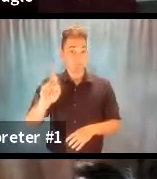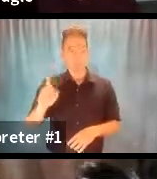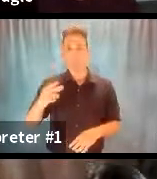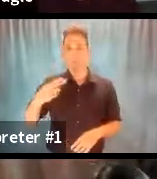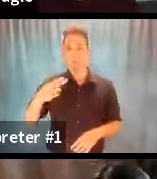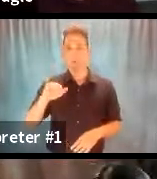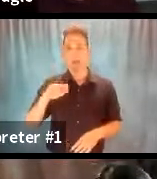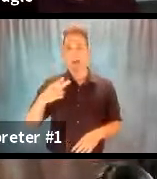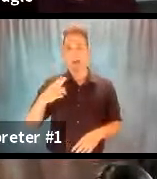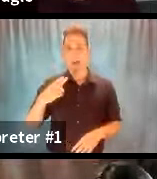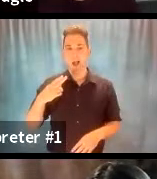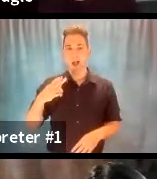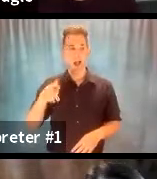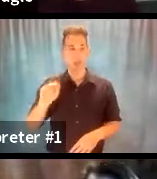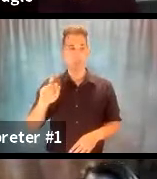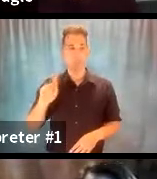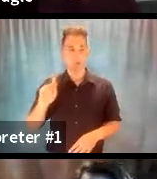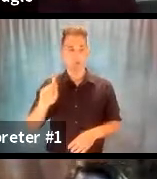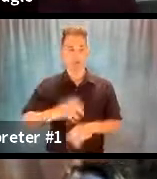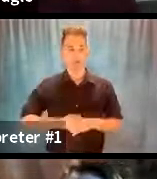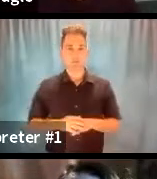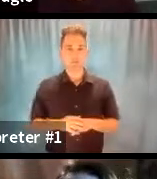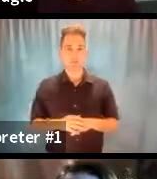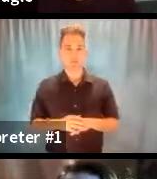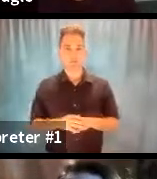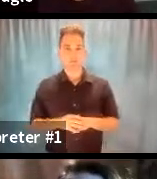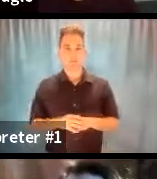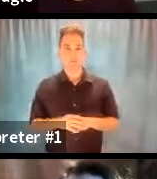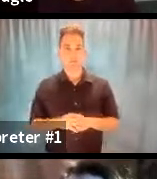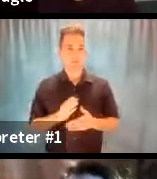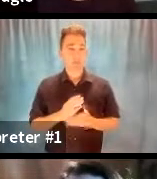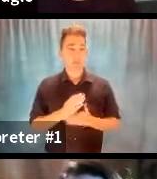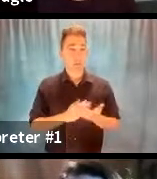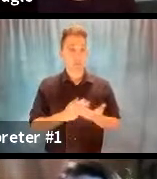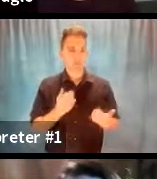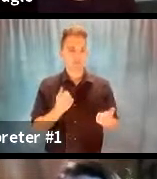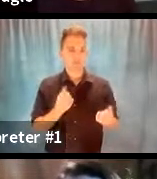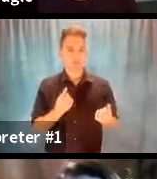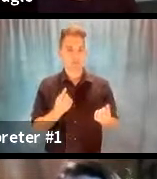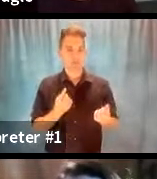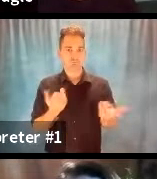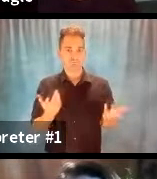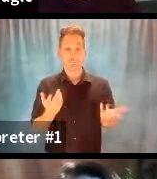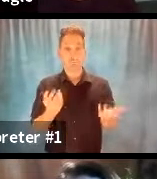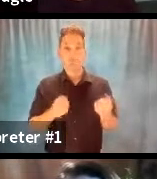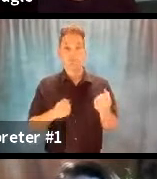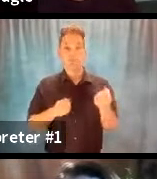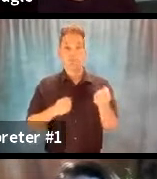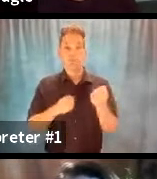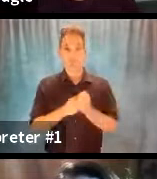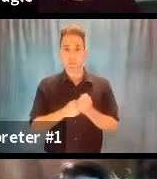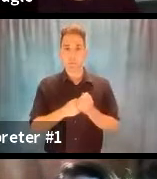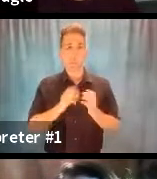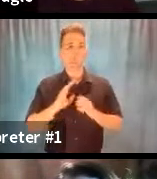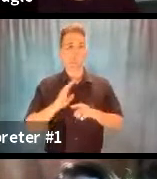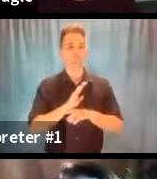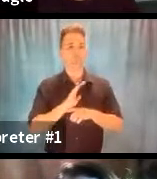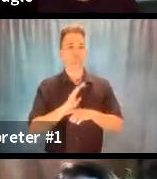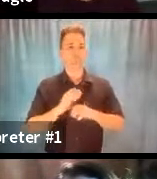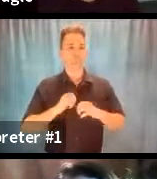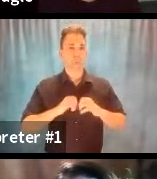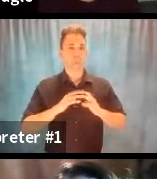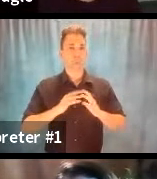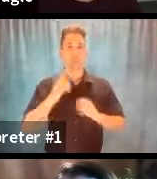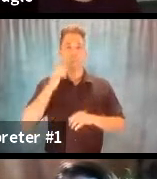Park. And part of what we do is support the entrepreneurship of early